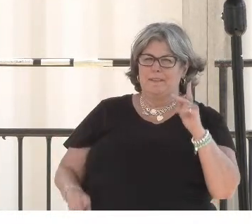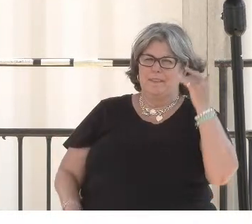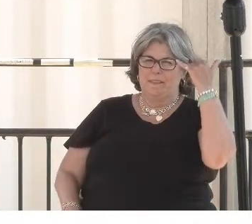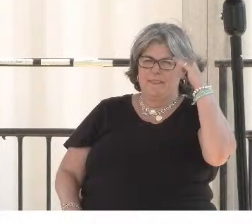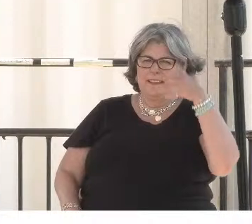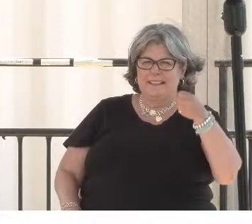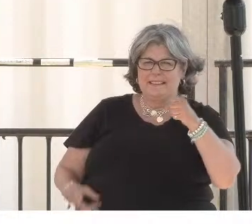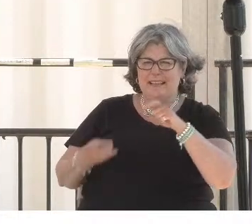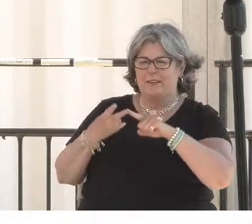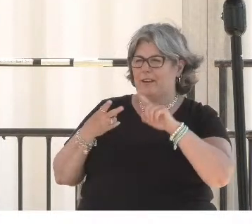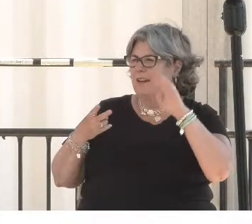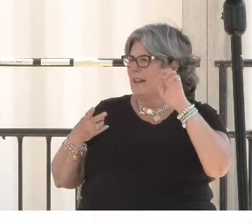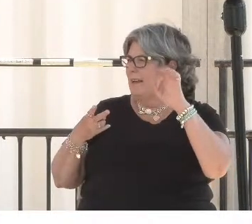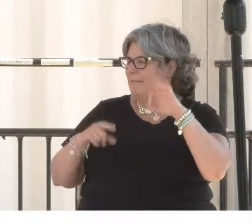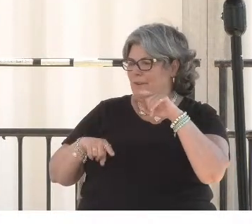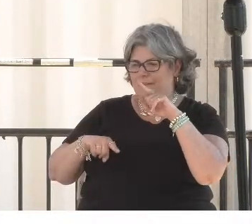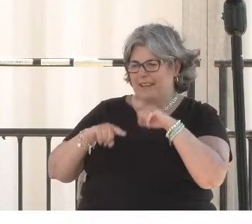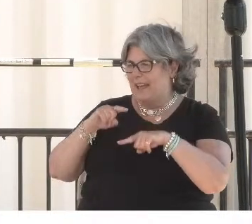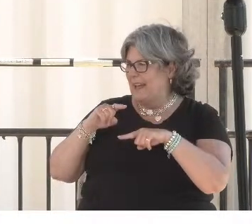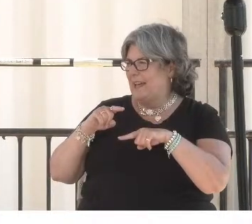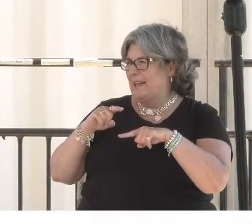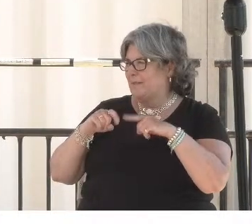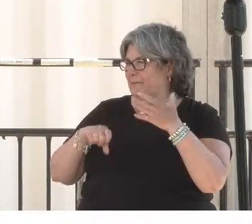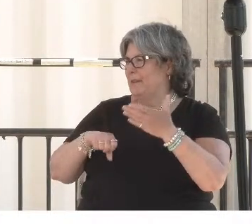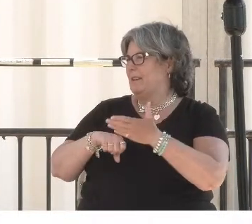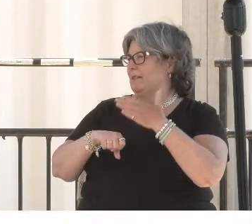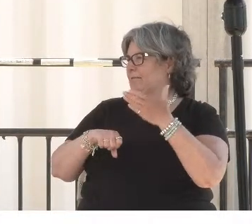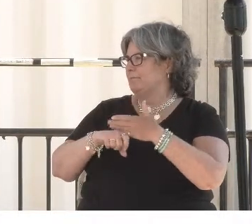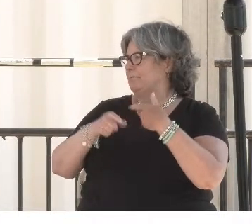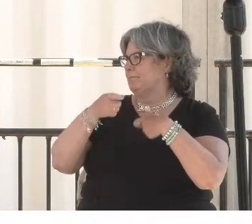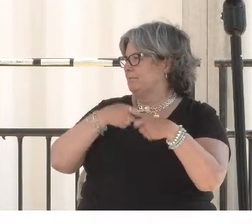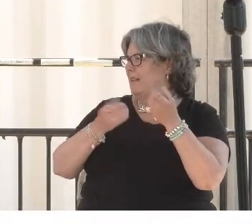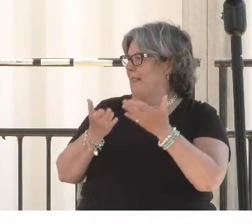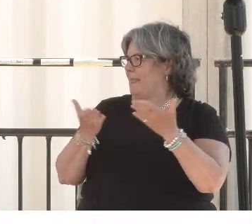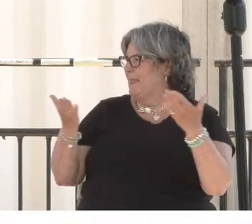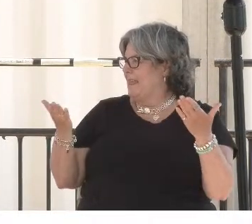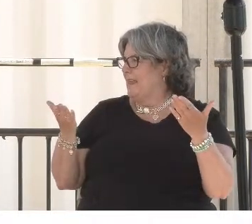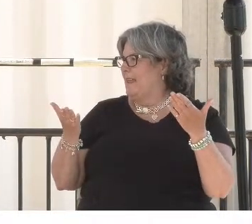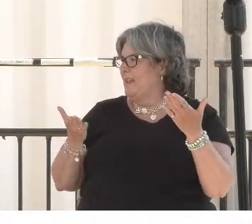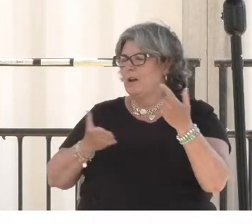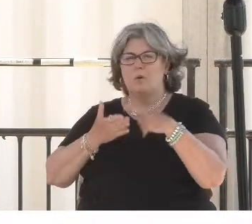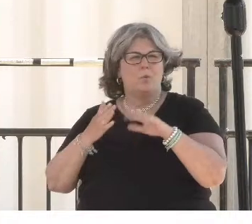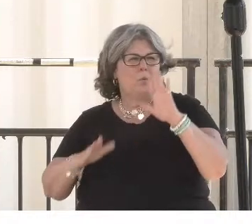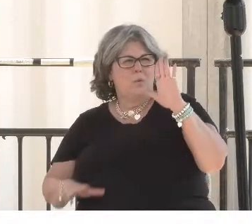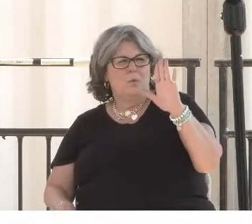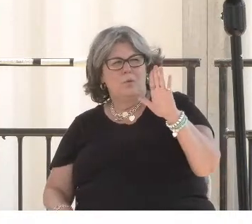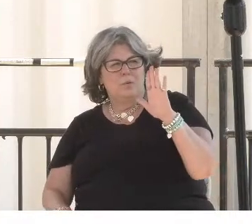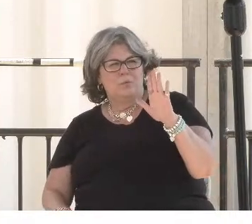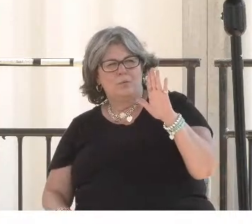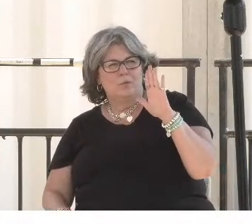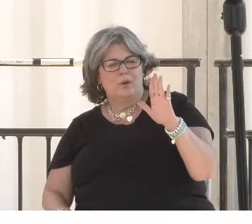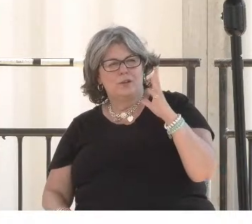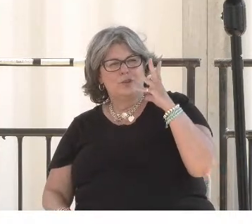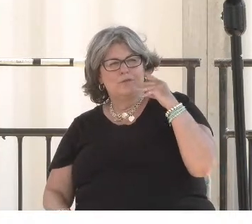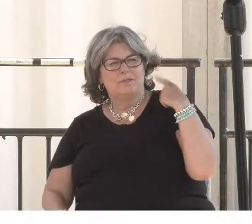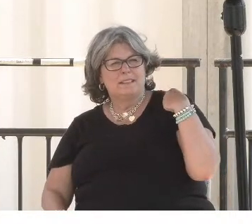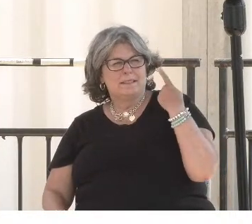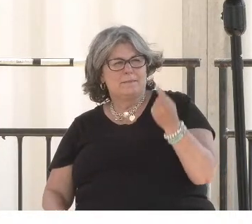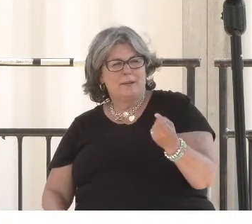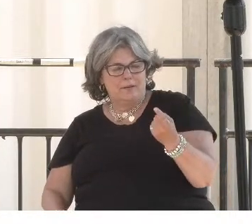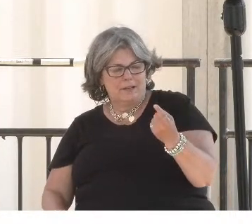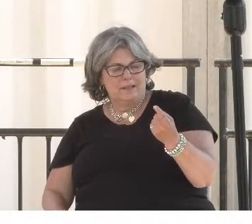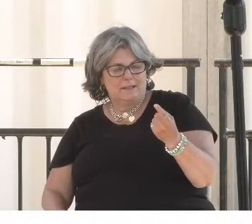and beef cannot be a regenerative thing. What is your experience showed you